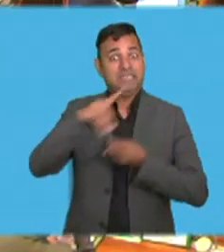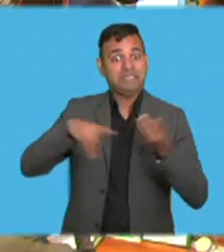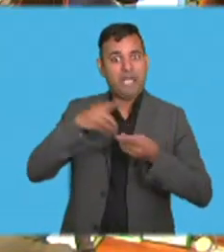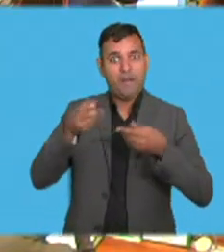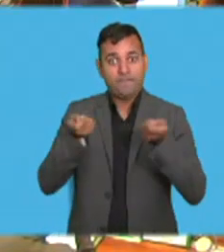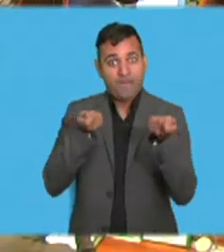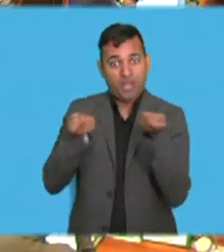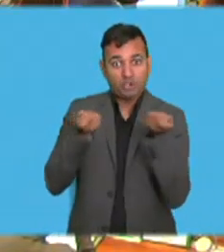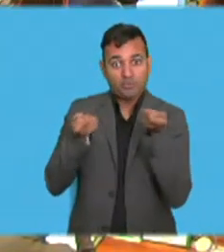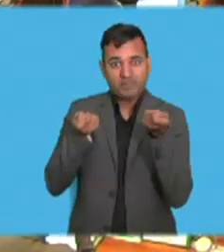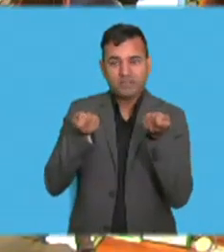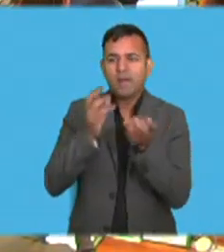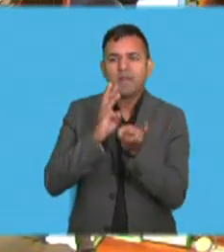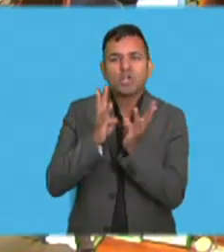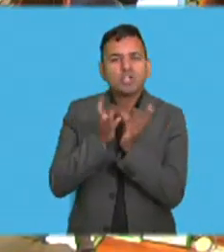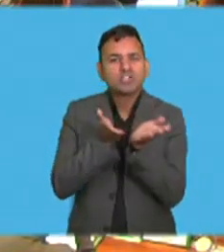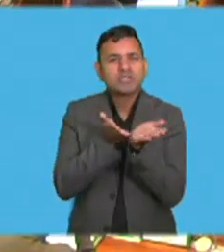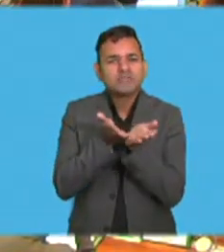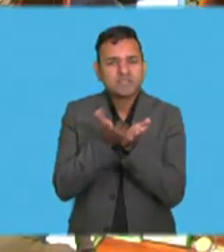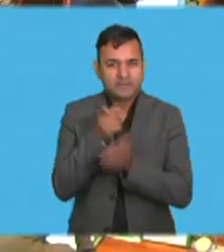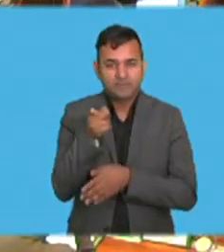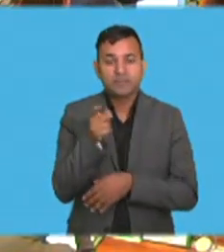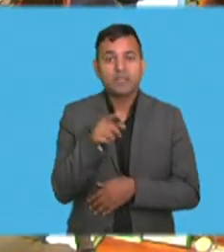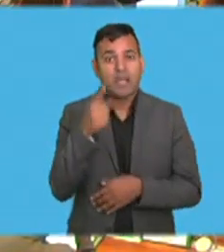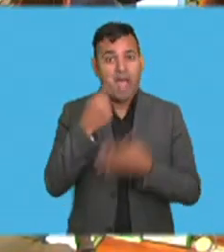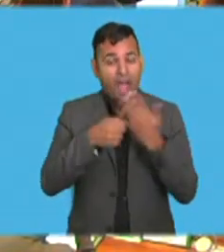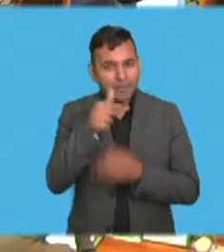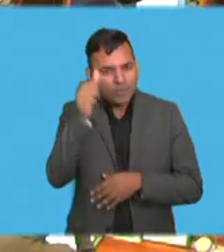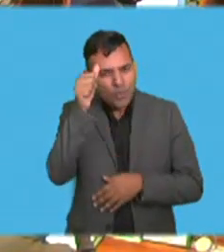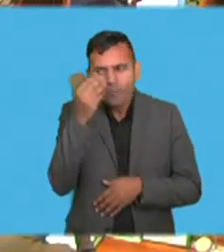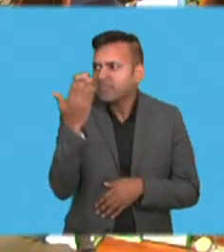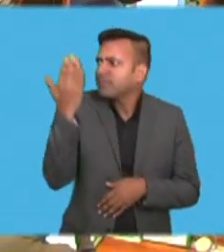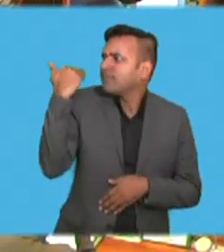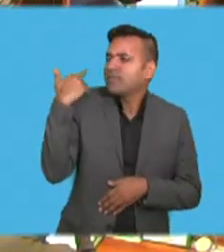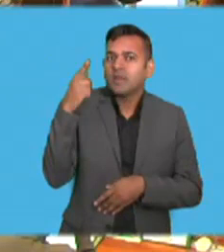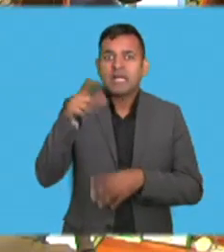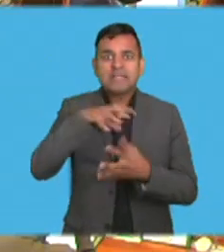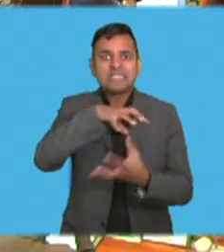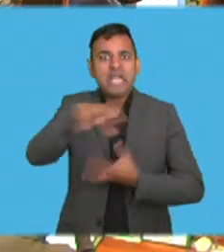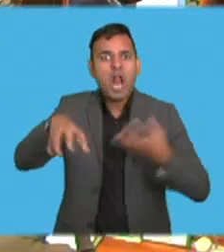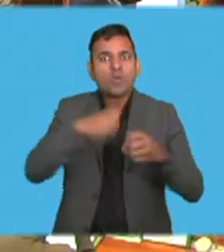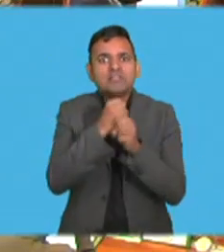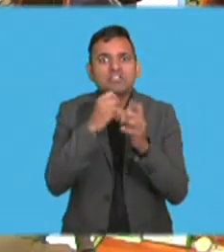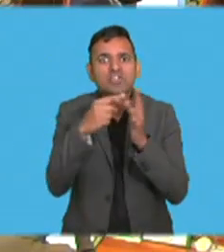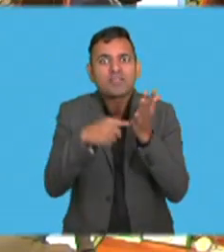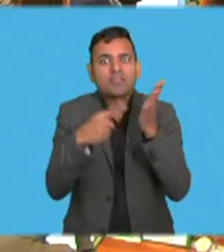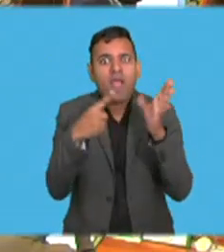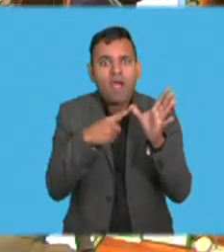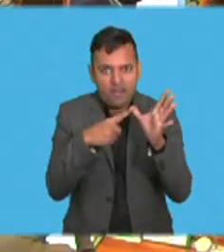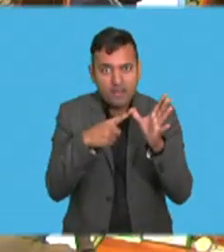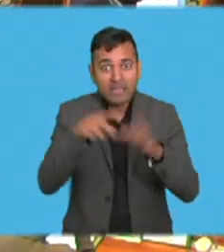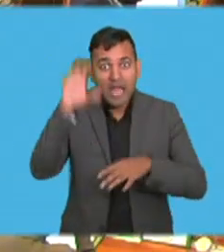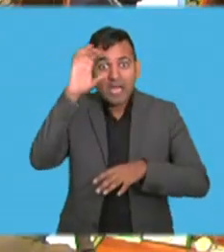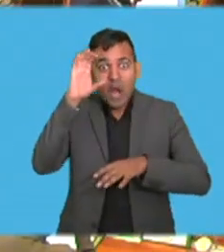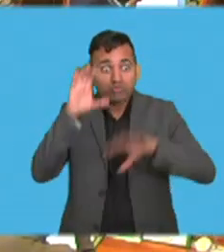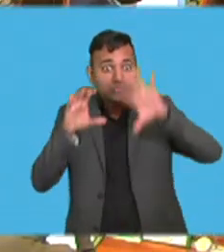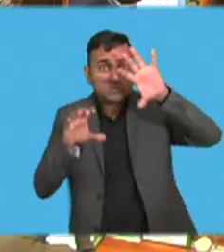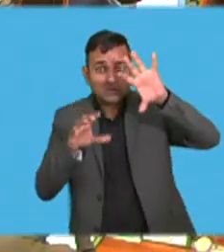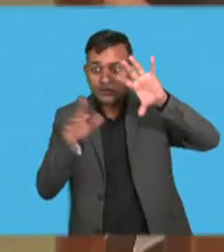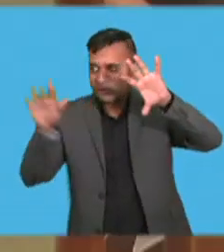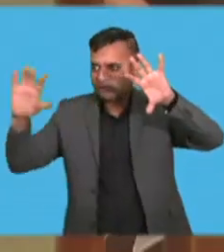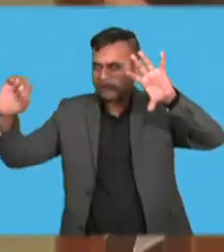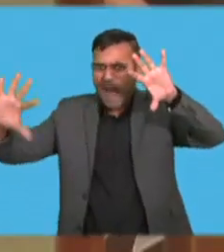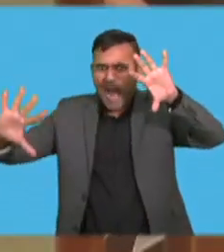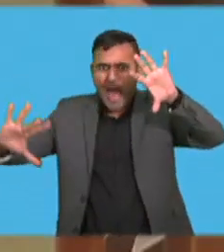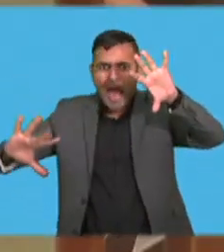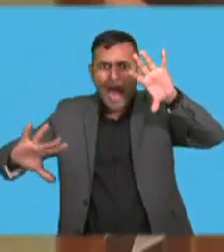in line with the recent cyclone Gita passing through parts of our country, can the Minister update the House on what the